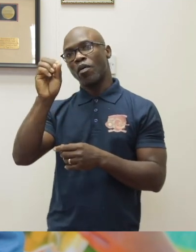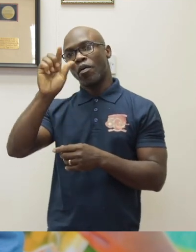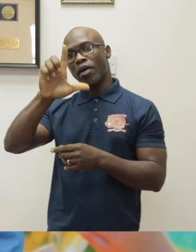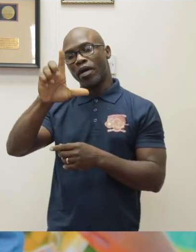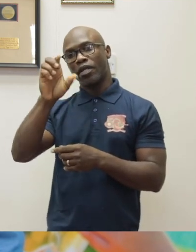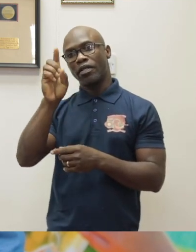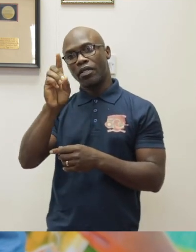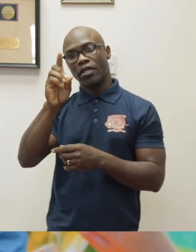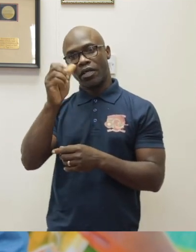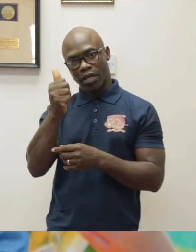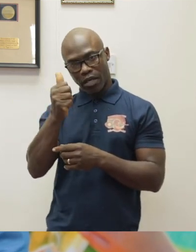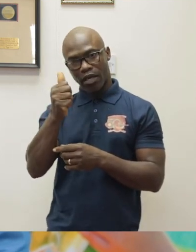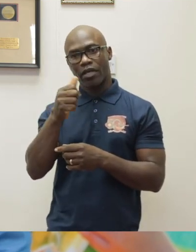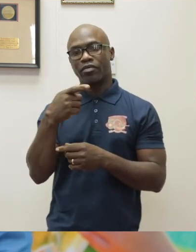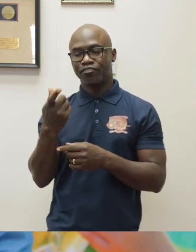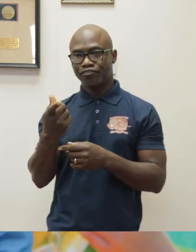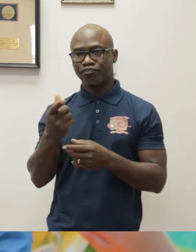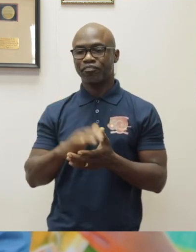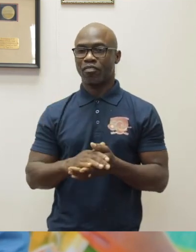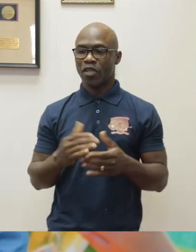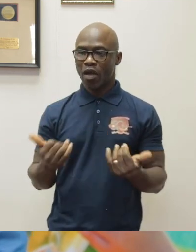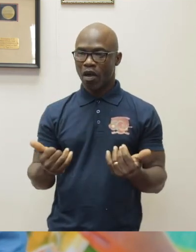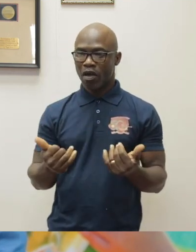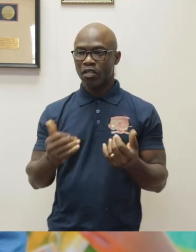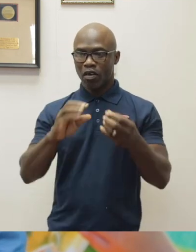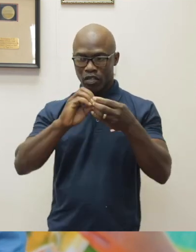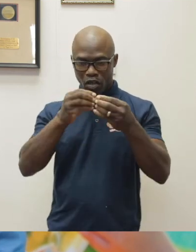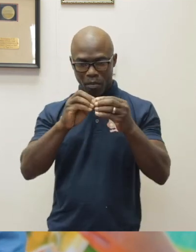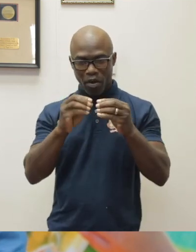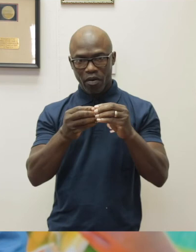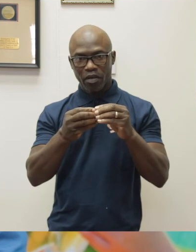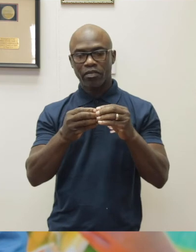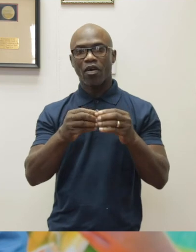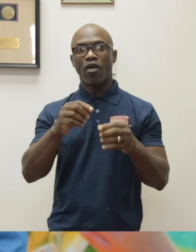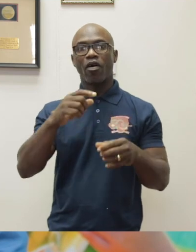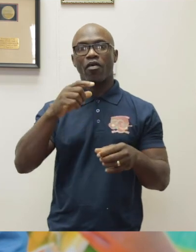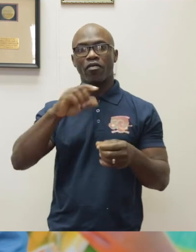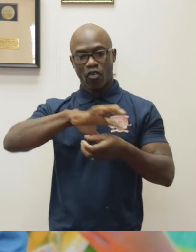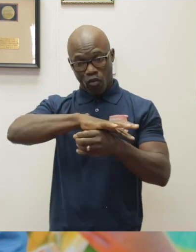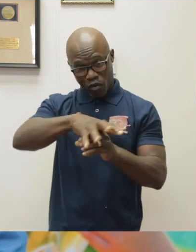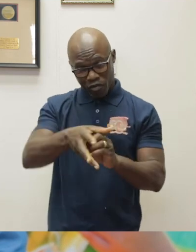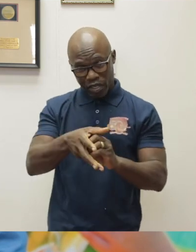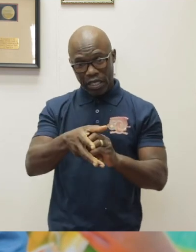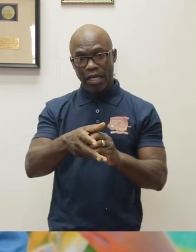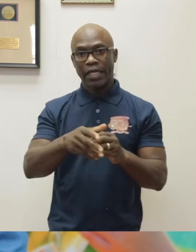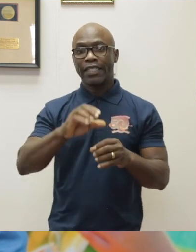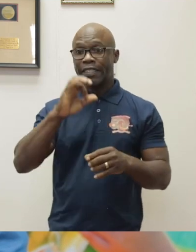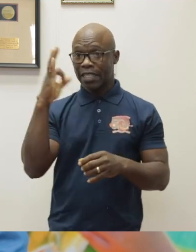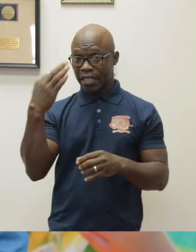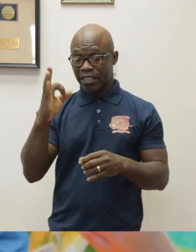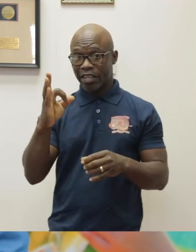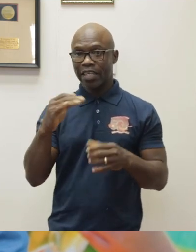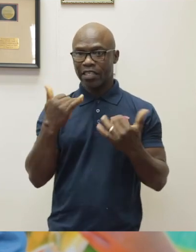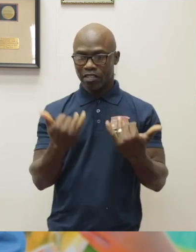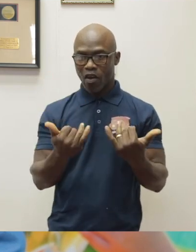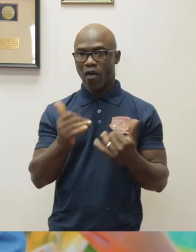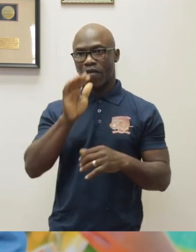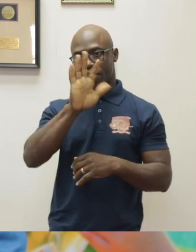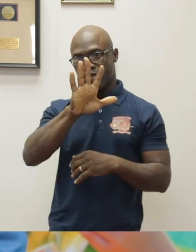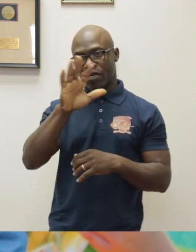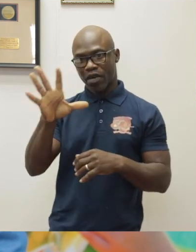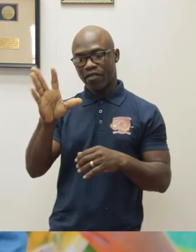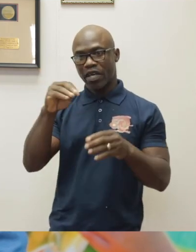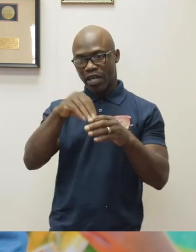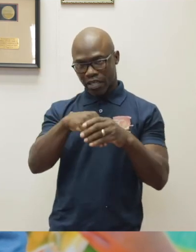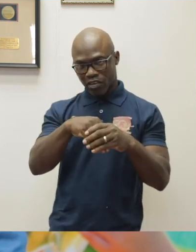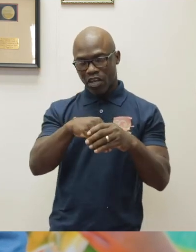Lawrence. The total number of confirmed cases of COVID-19 in Guyana is now 55, inclusive